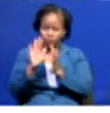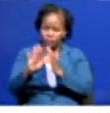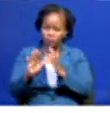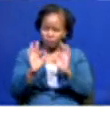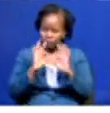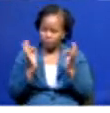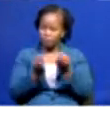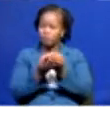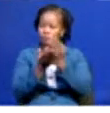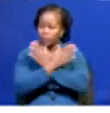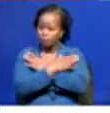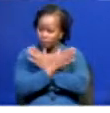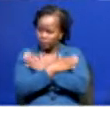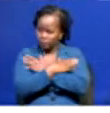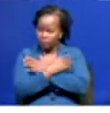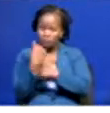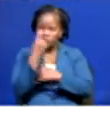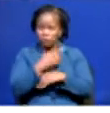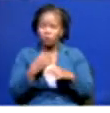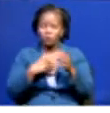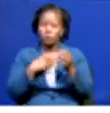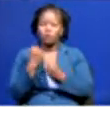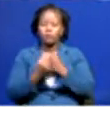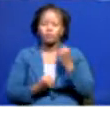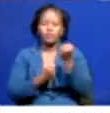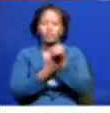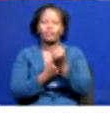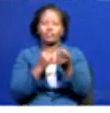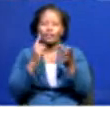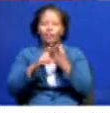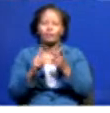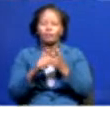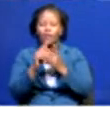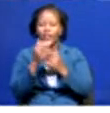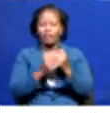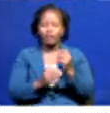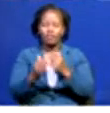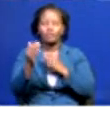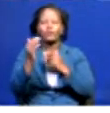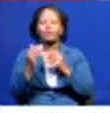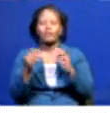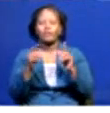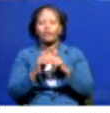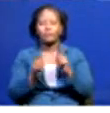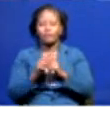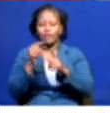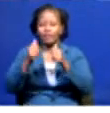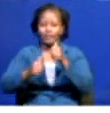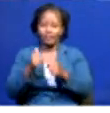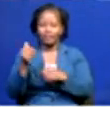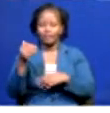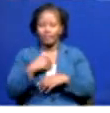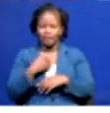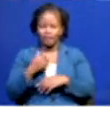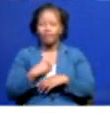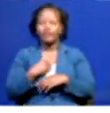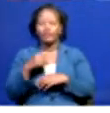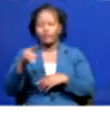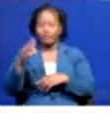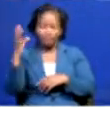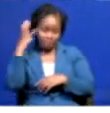and friends who have supported you during your year-long period that you were here in this